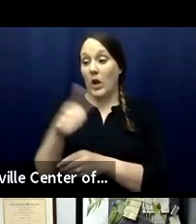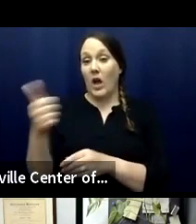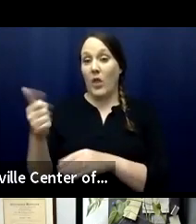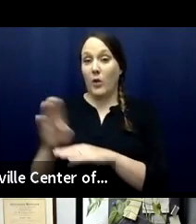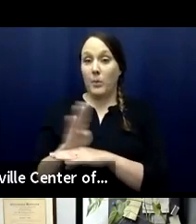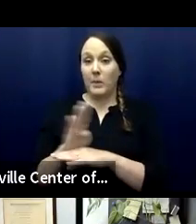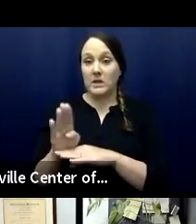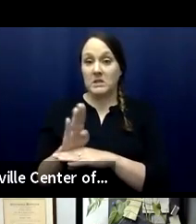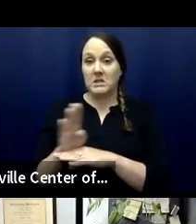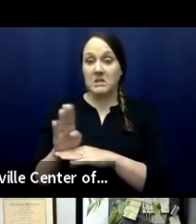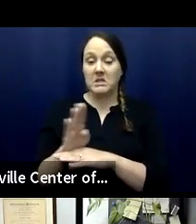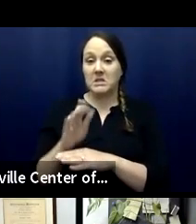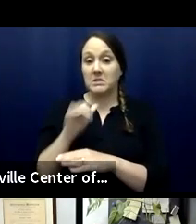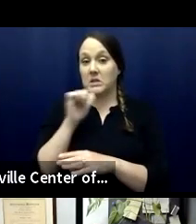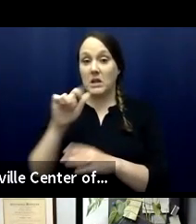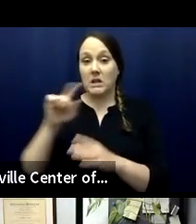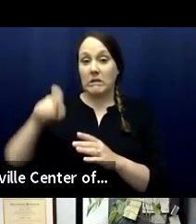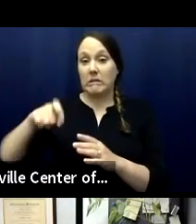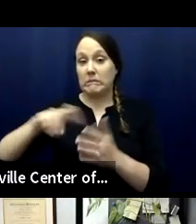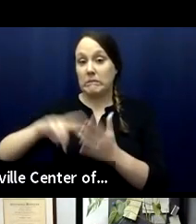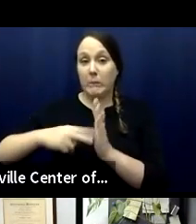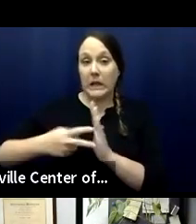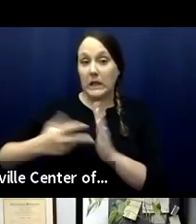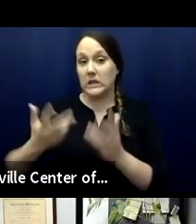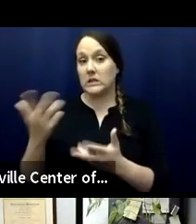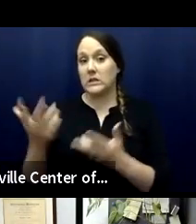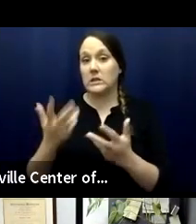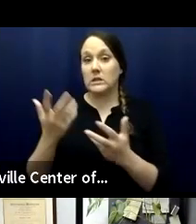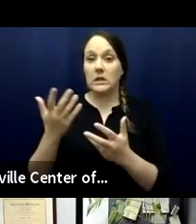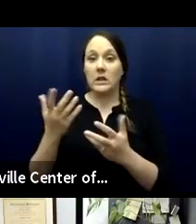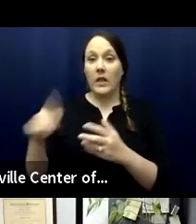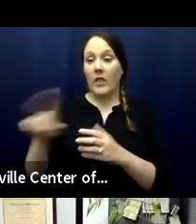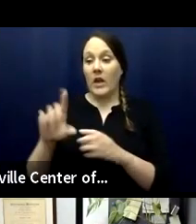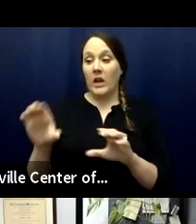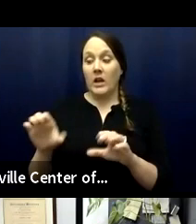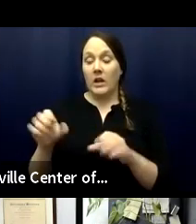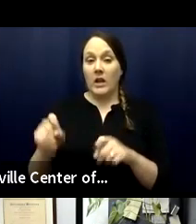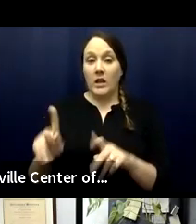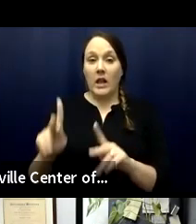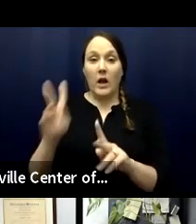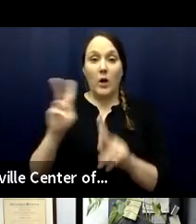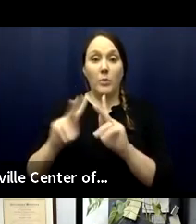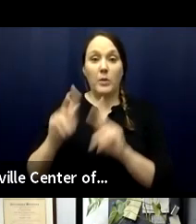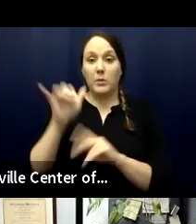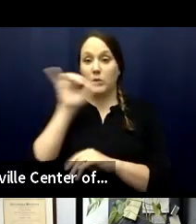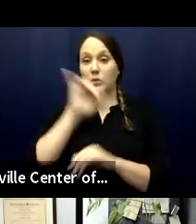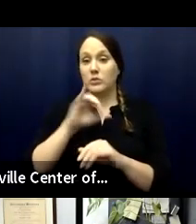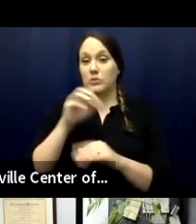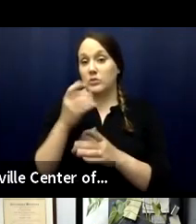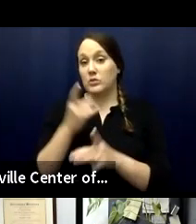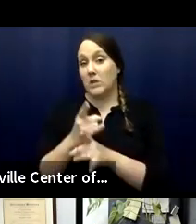inadvertently that, do some sort of brown bagging or allow people to drink alcohol in their premises.